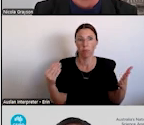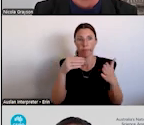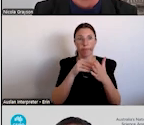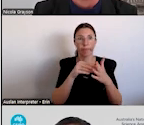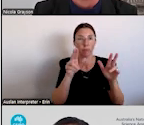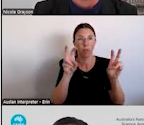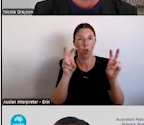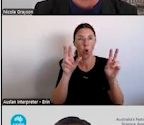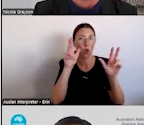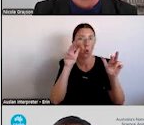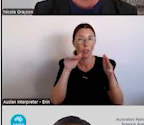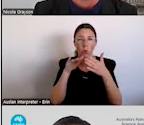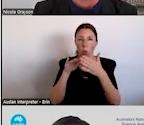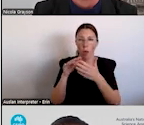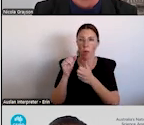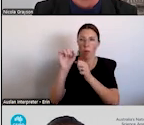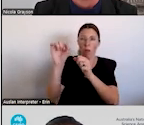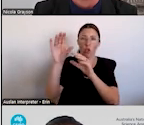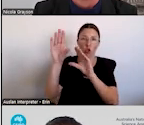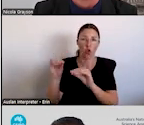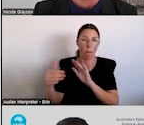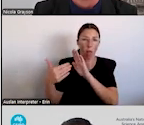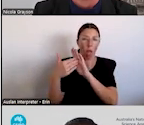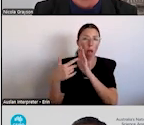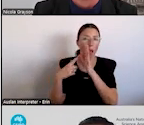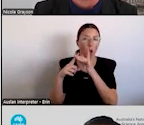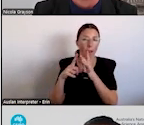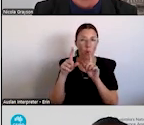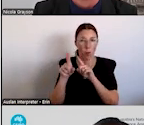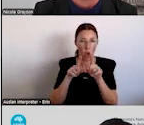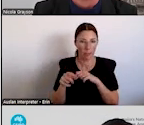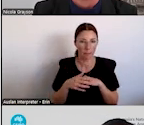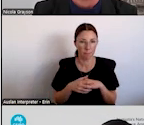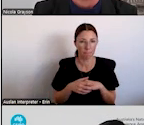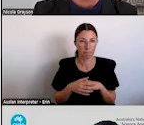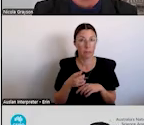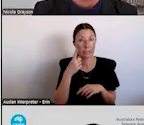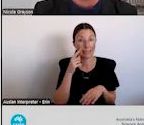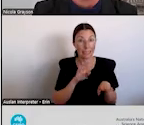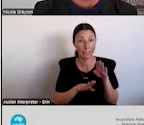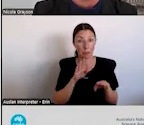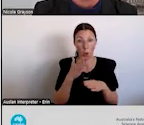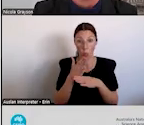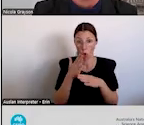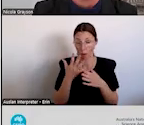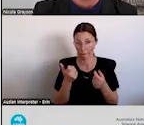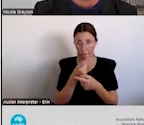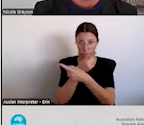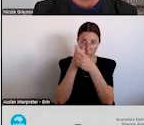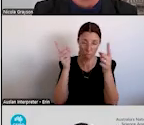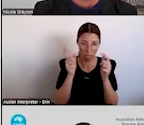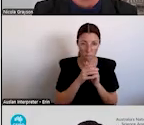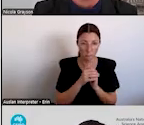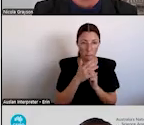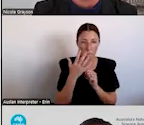AI from learning key features. First, you see a lot of similar work actually going on around, but many of the